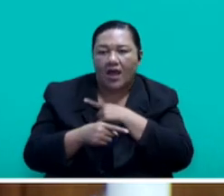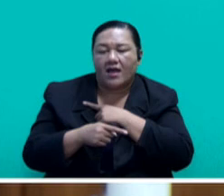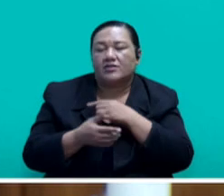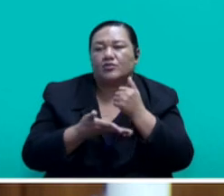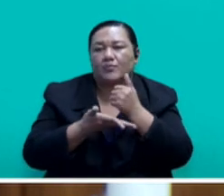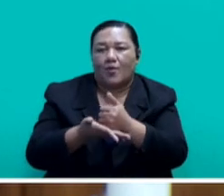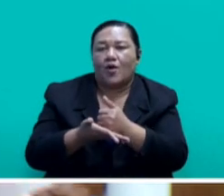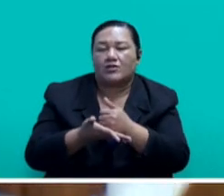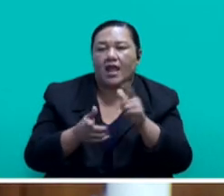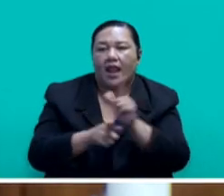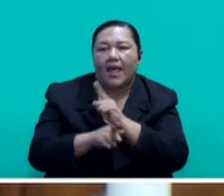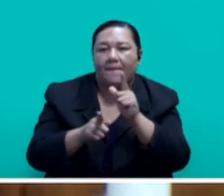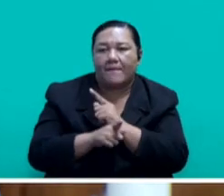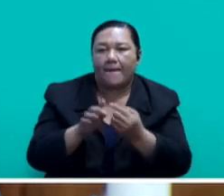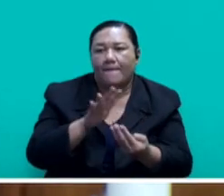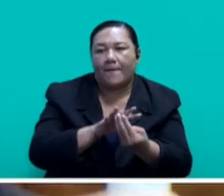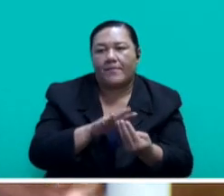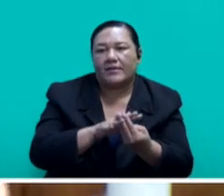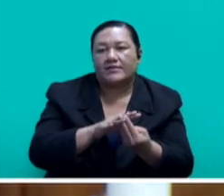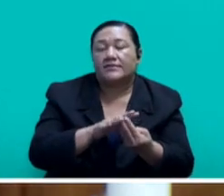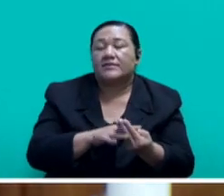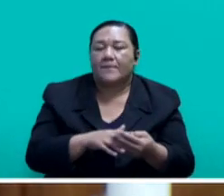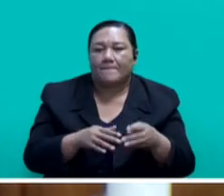labour mobility programs.